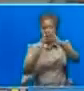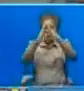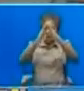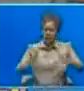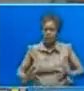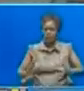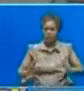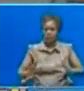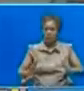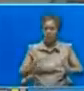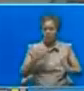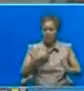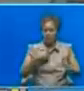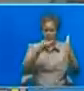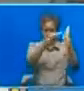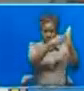that approaches issues